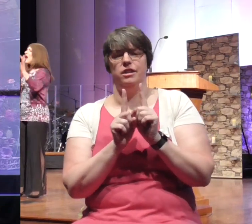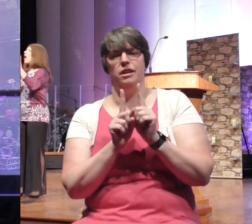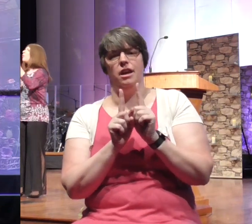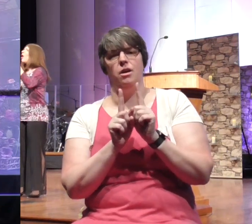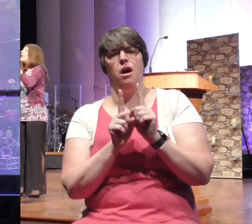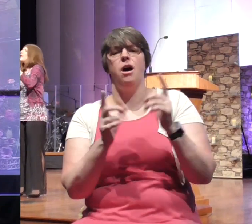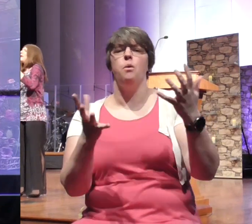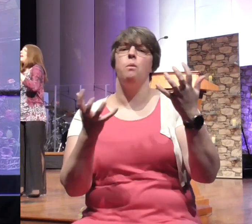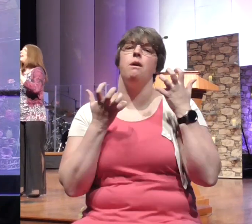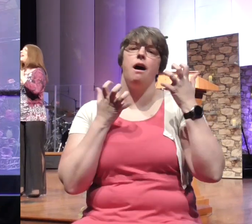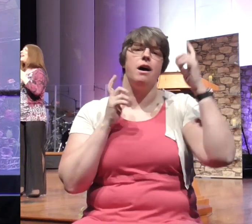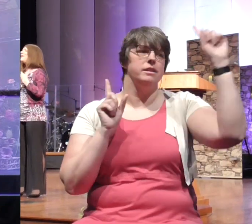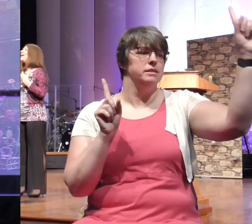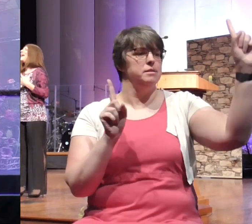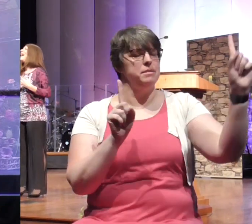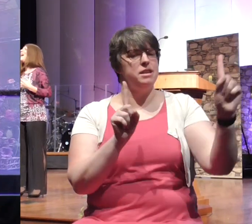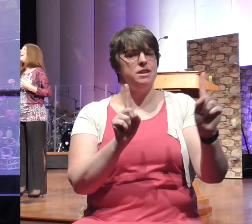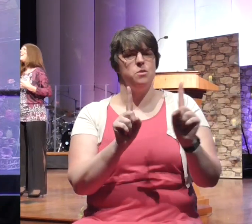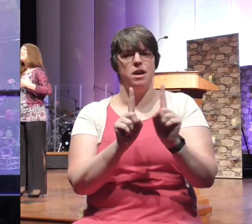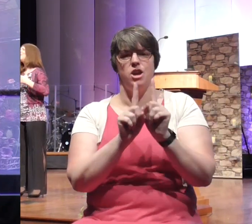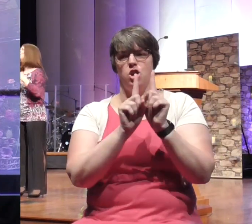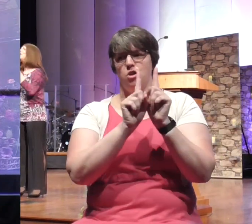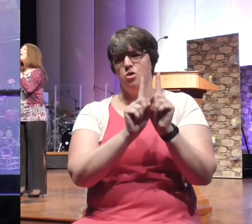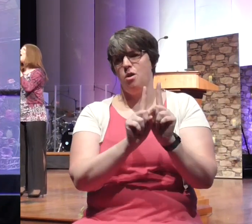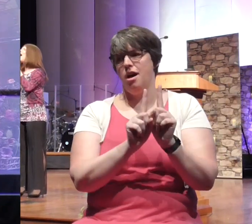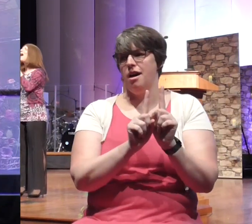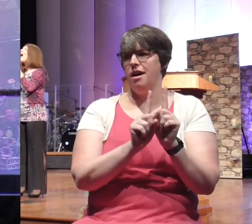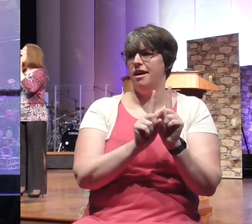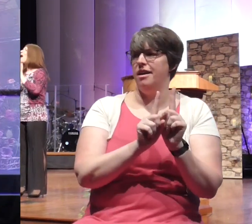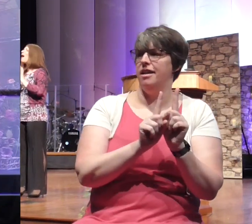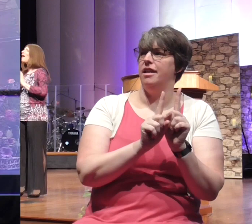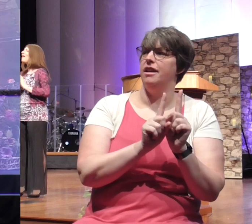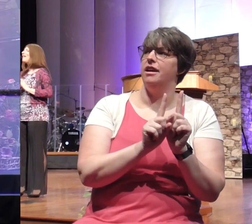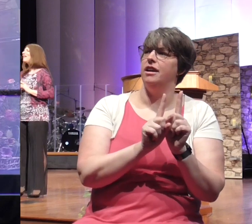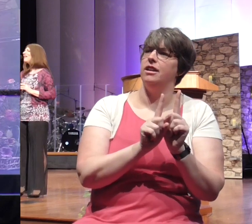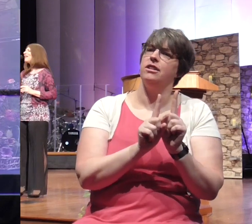are. I wanna be where you